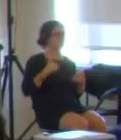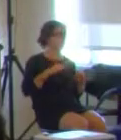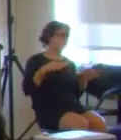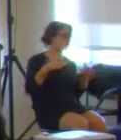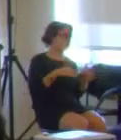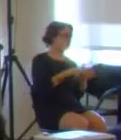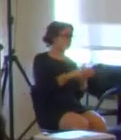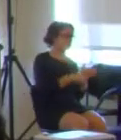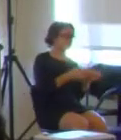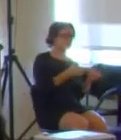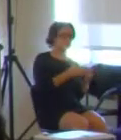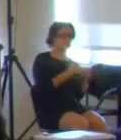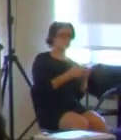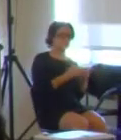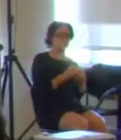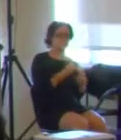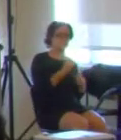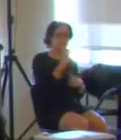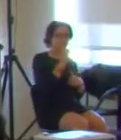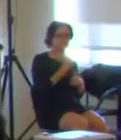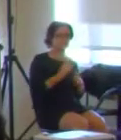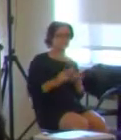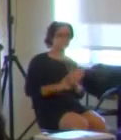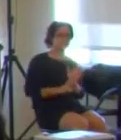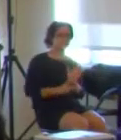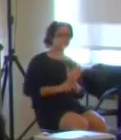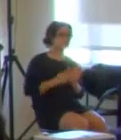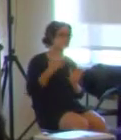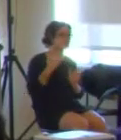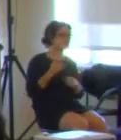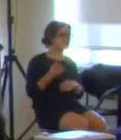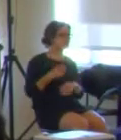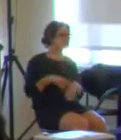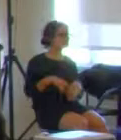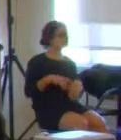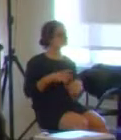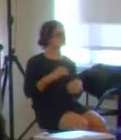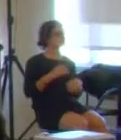primarily people with schizophrenia and severe bipolar disorder.